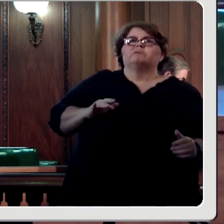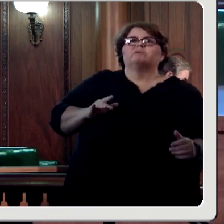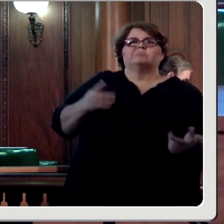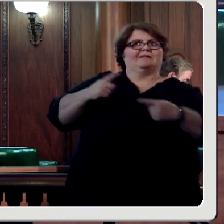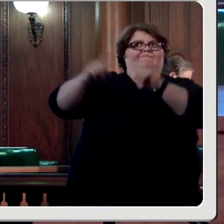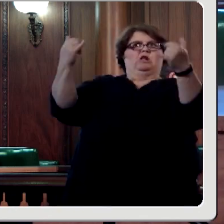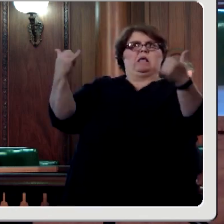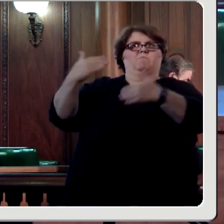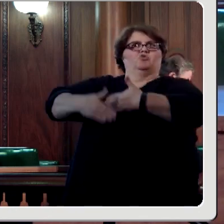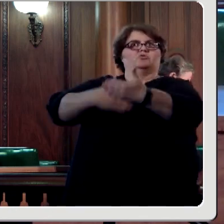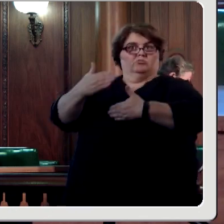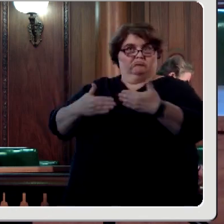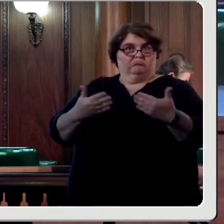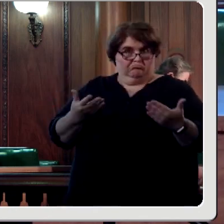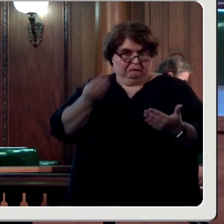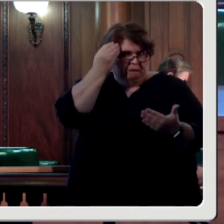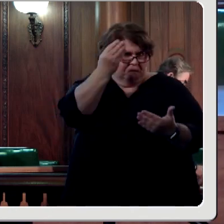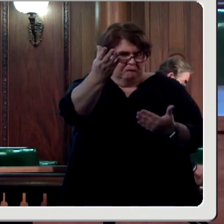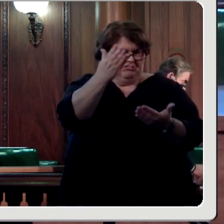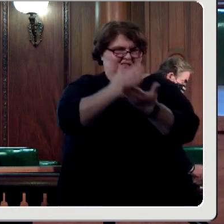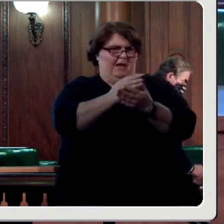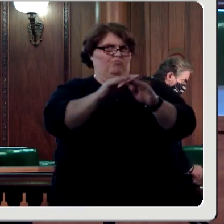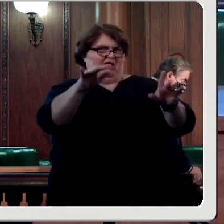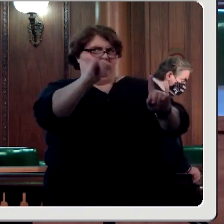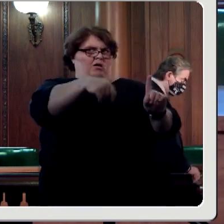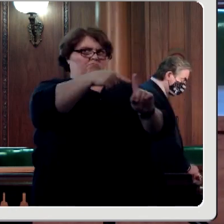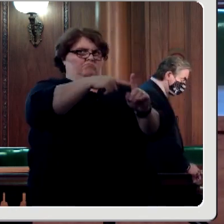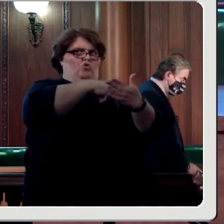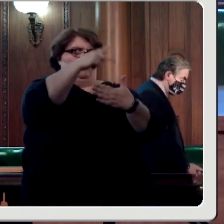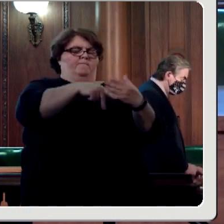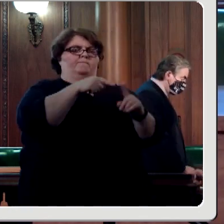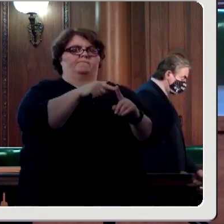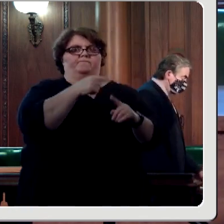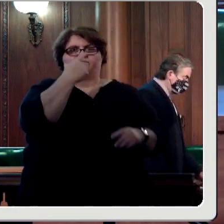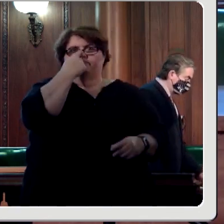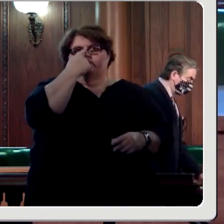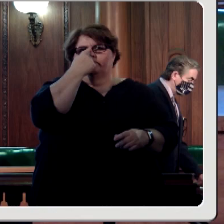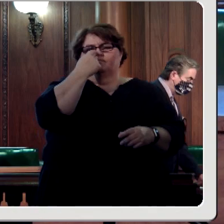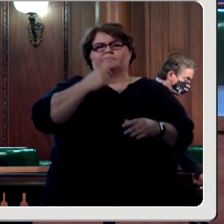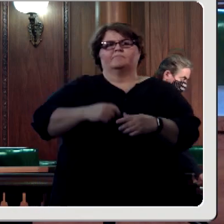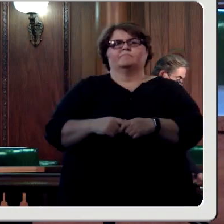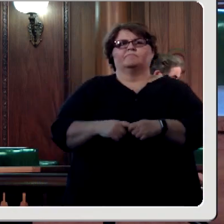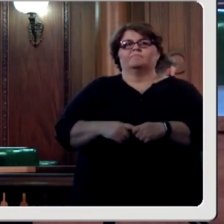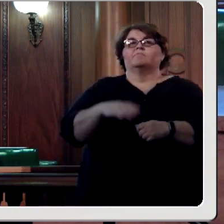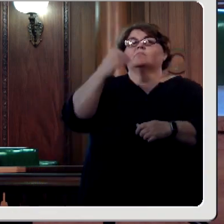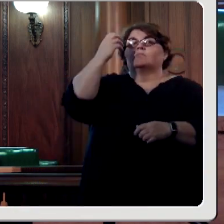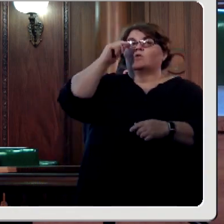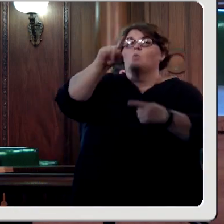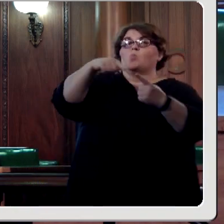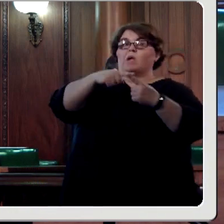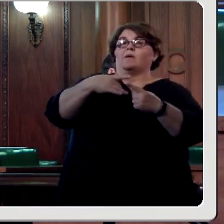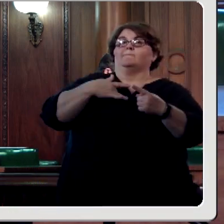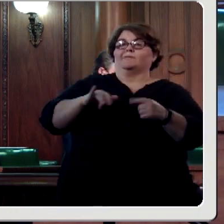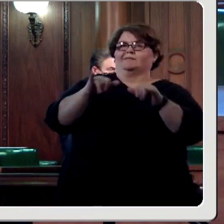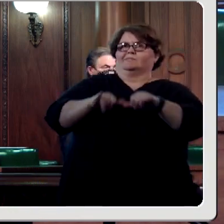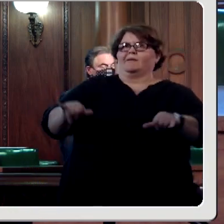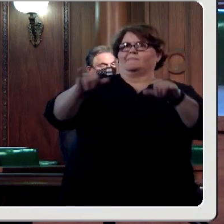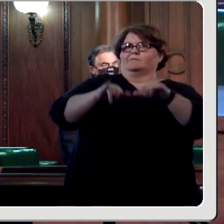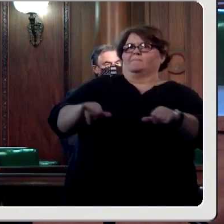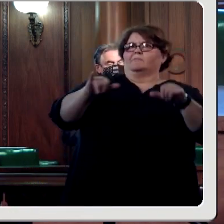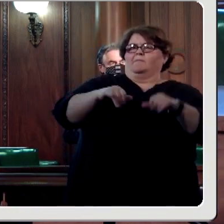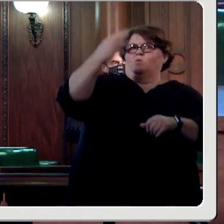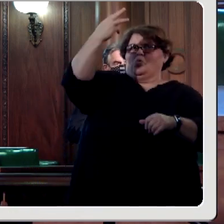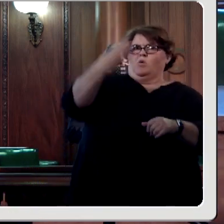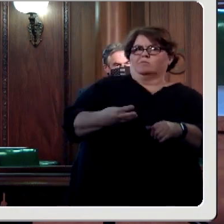distancing for our customers. So it's Wednesday and Thursday every week in October, and